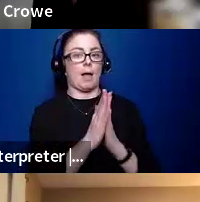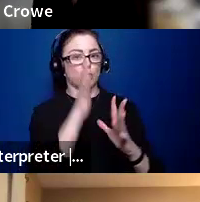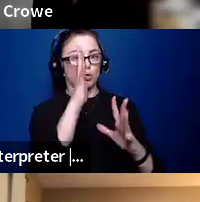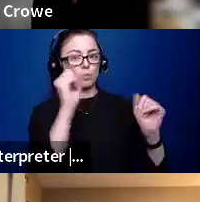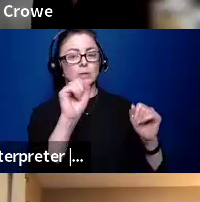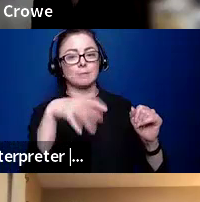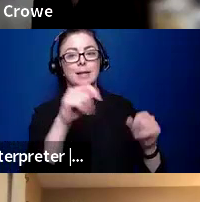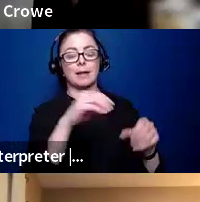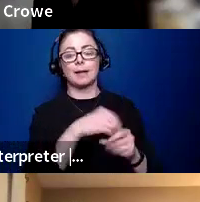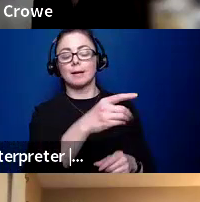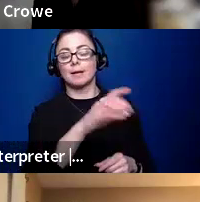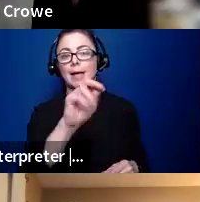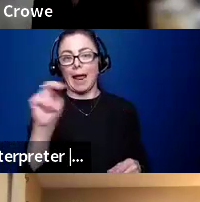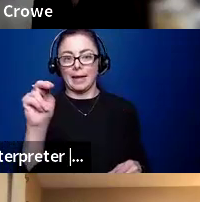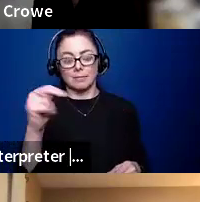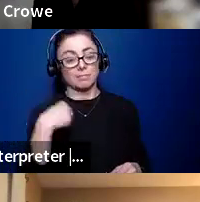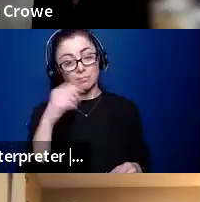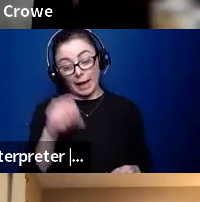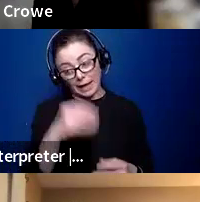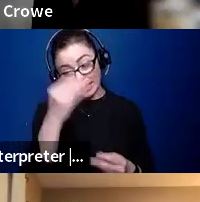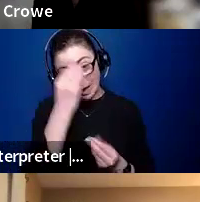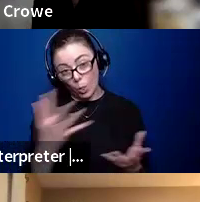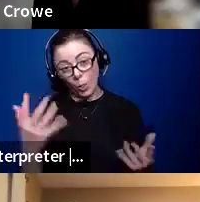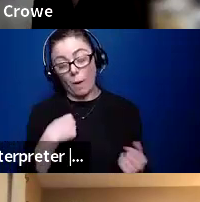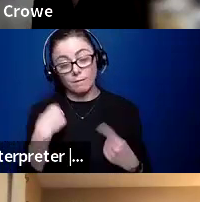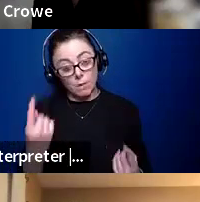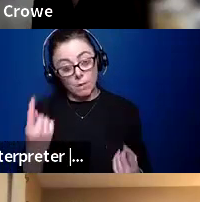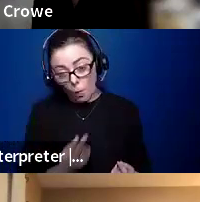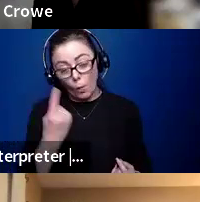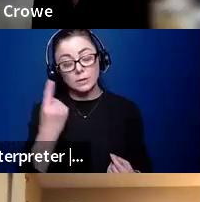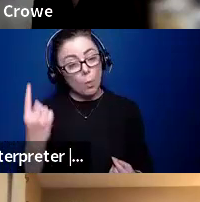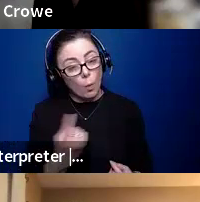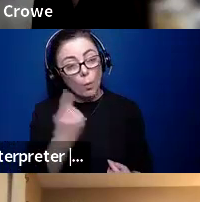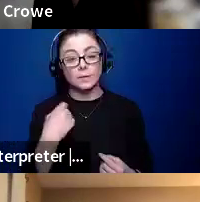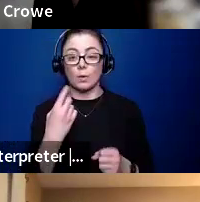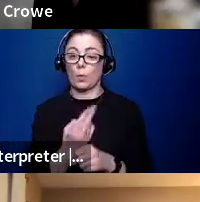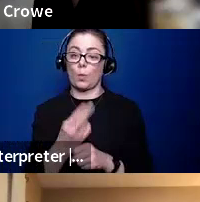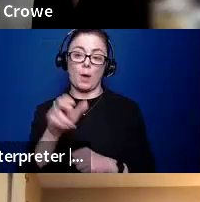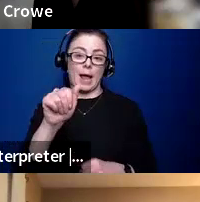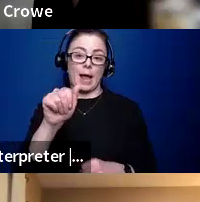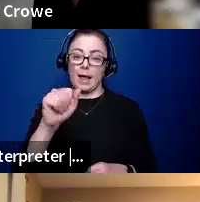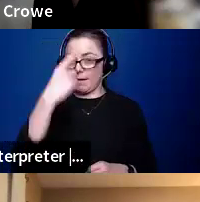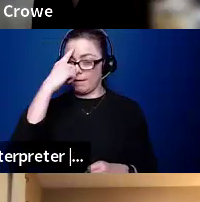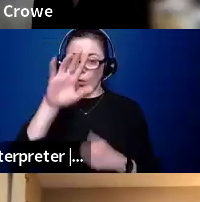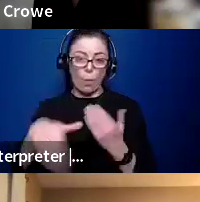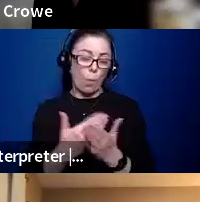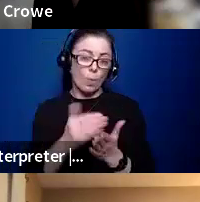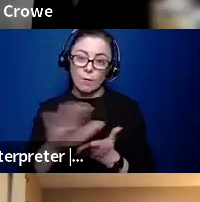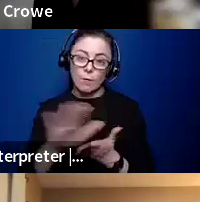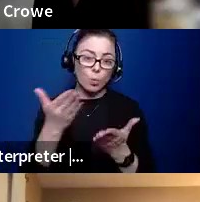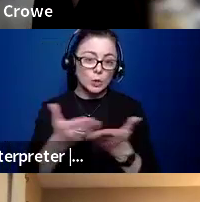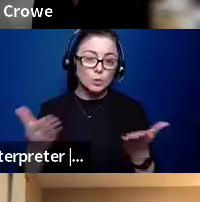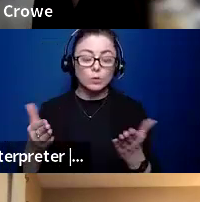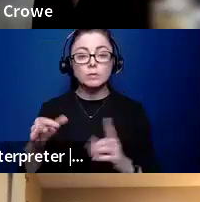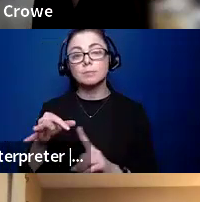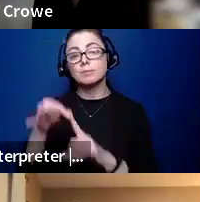tell you that I've always used the AEAs for all their resources. As a special